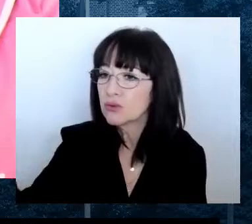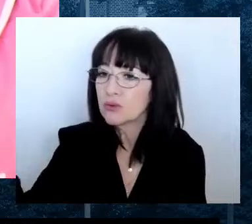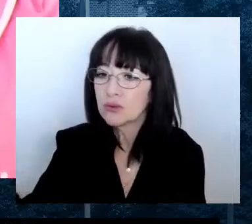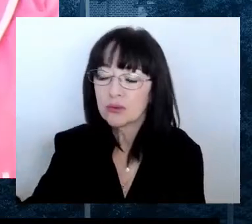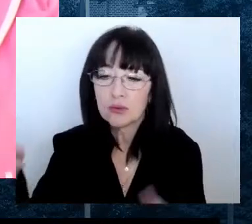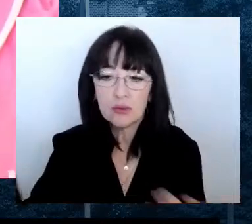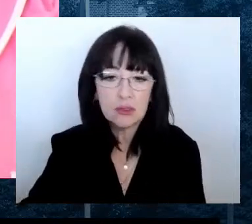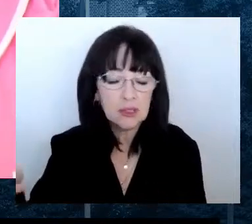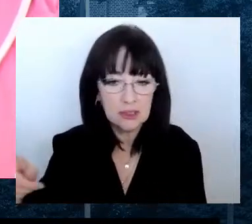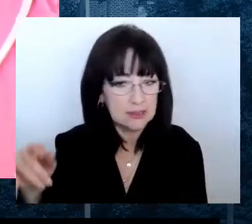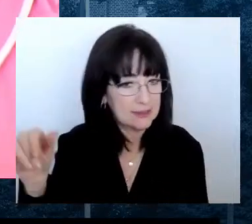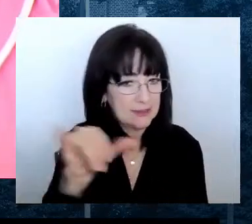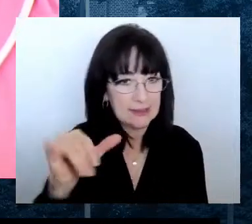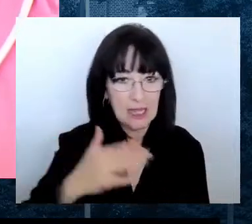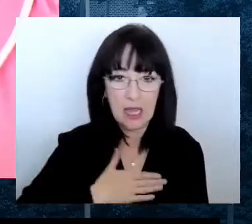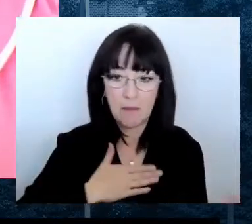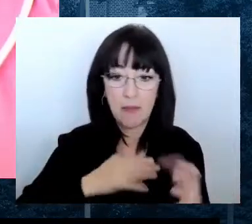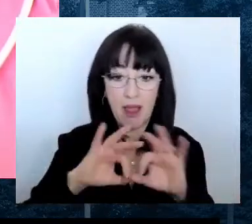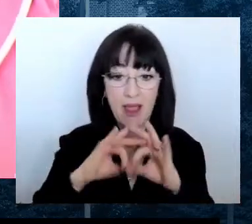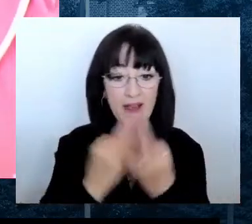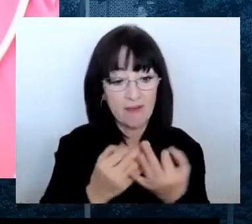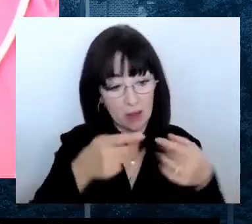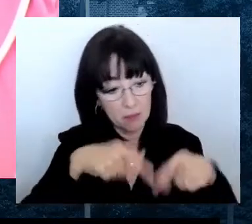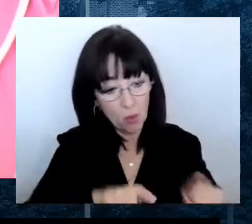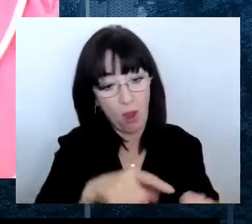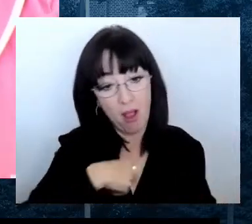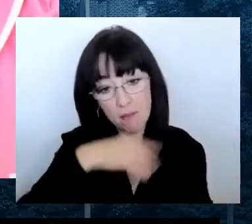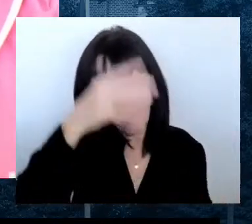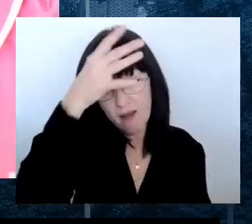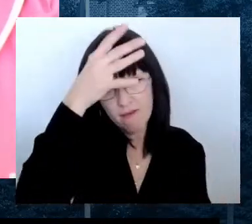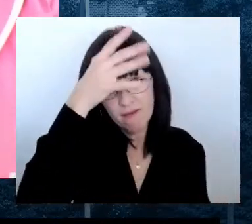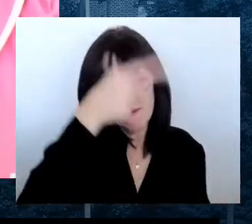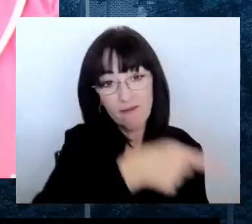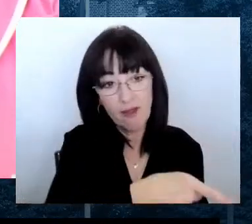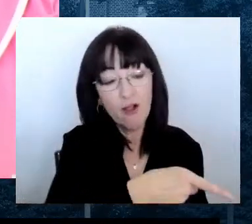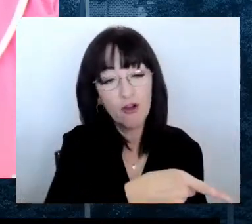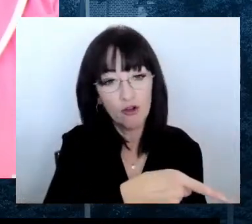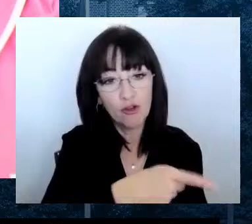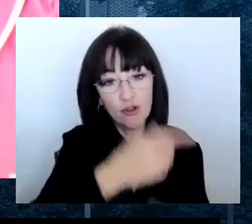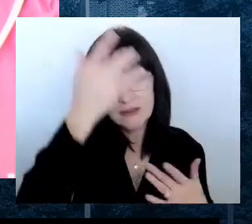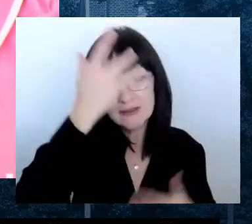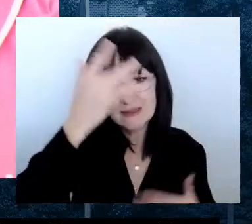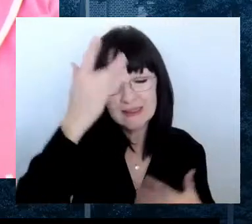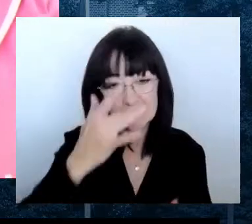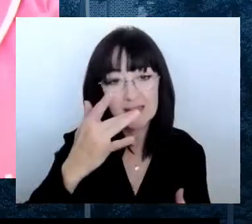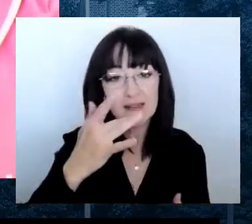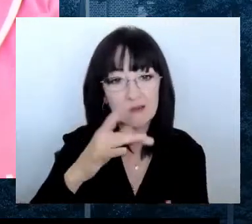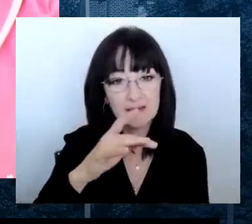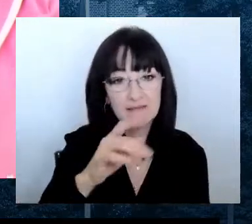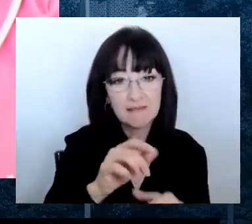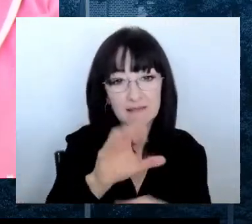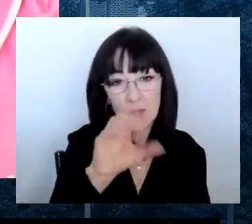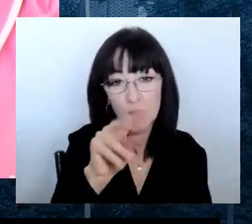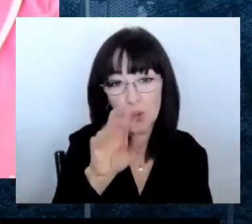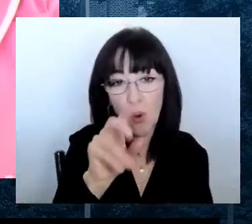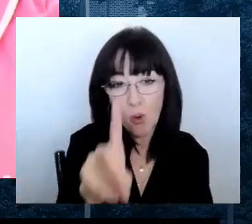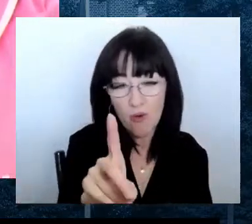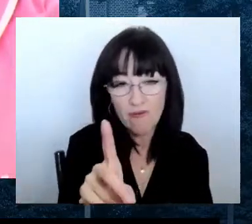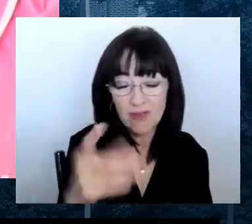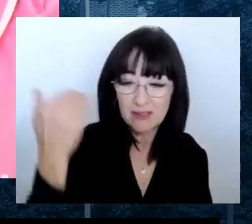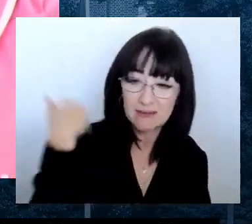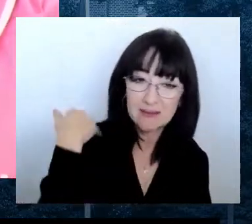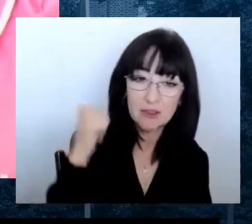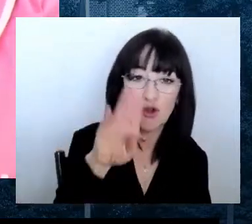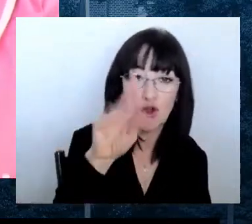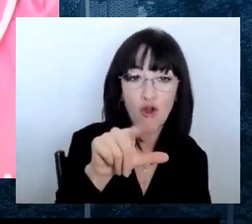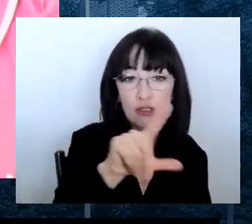horror that my family endured while my dad was battling COVID back in August of 2020. You see, back when my dad